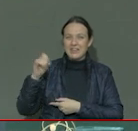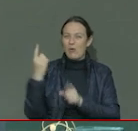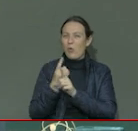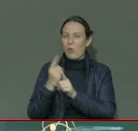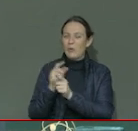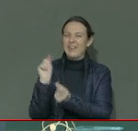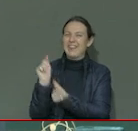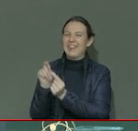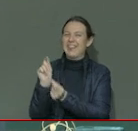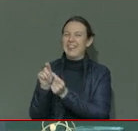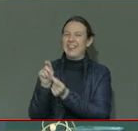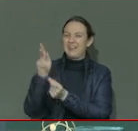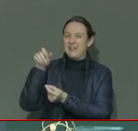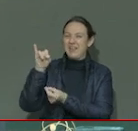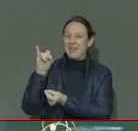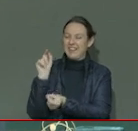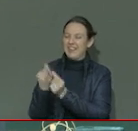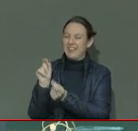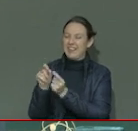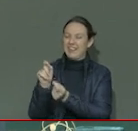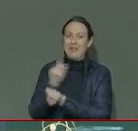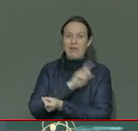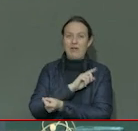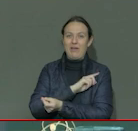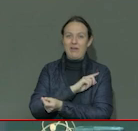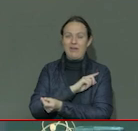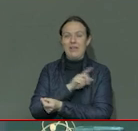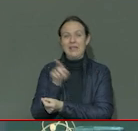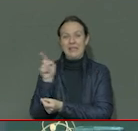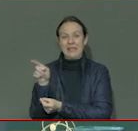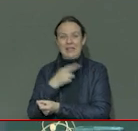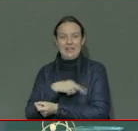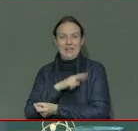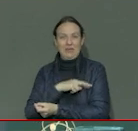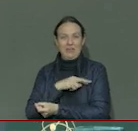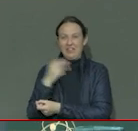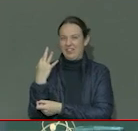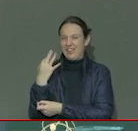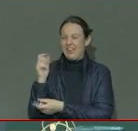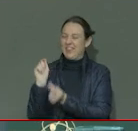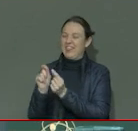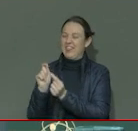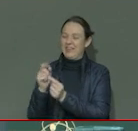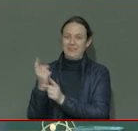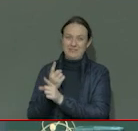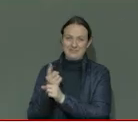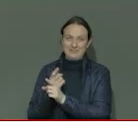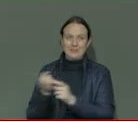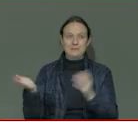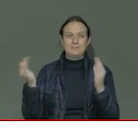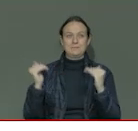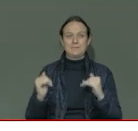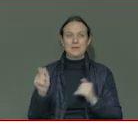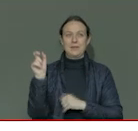Pi. He teased him because of the fact that he practices the three religions. Then you